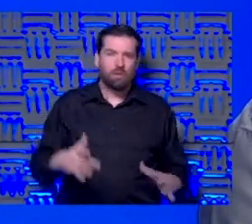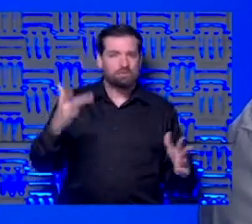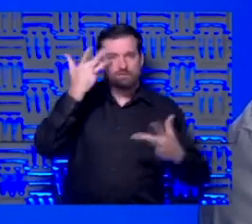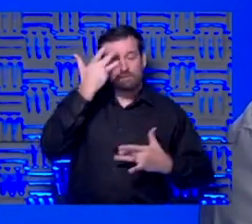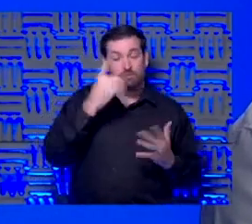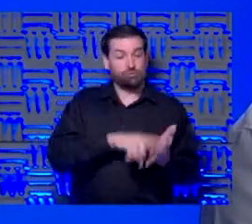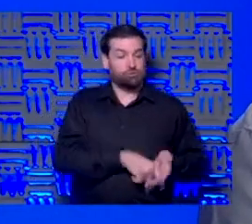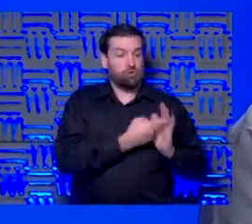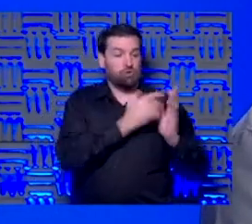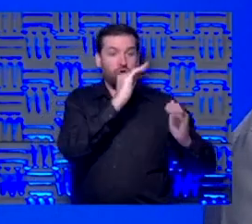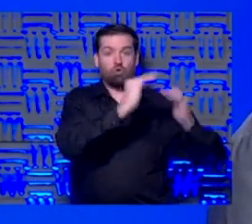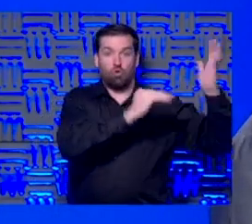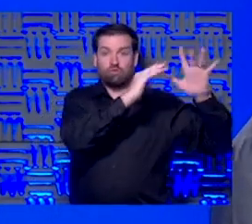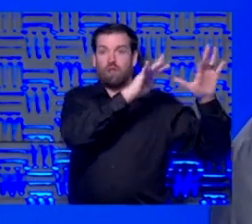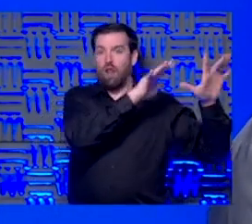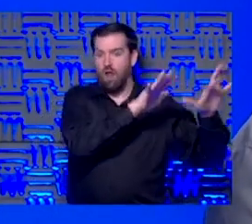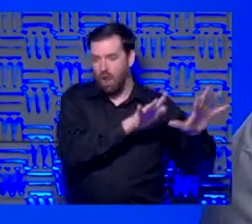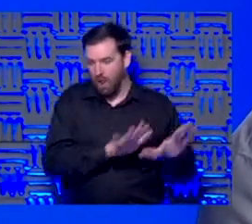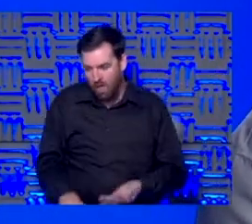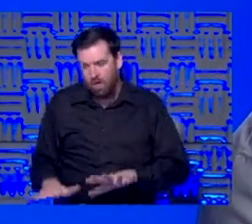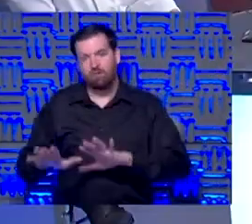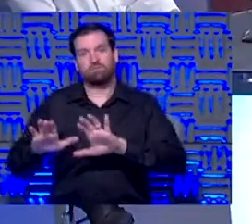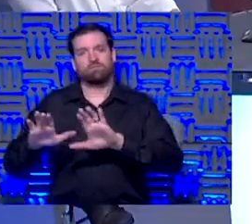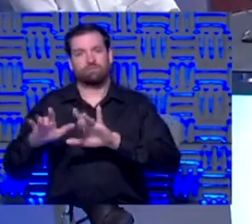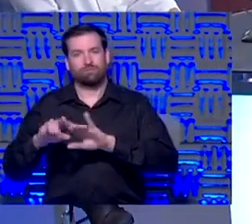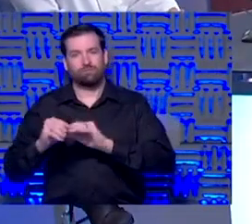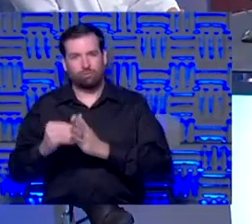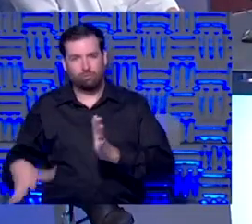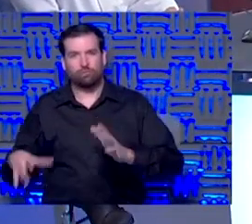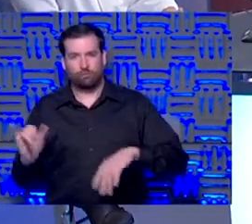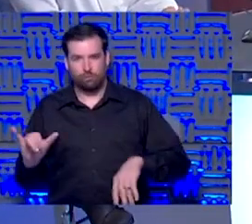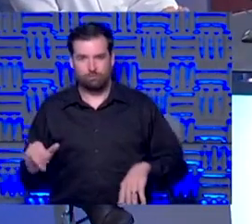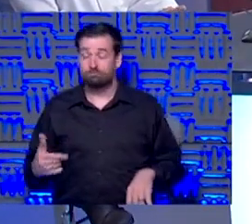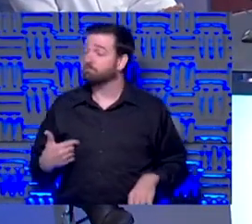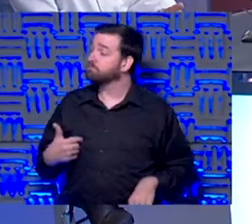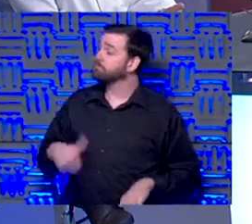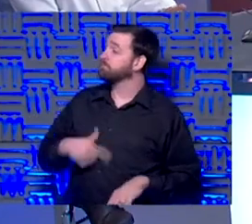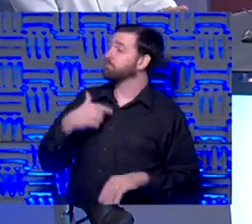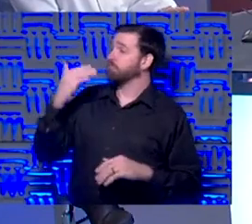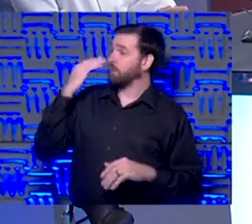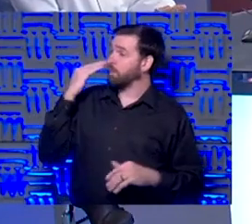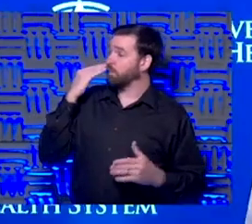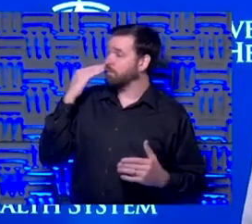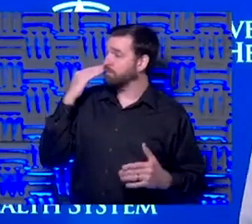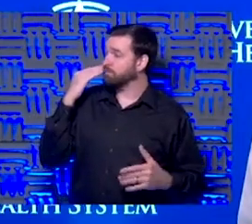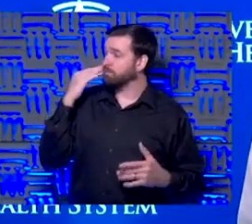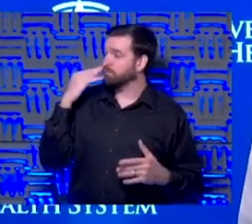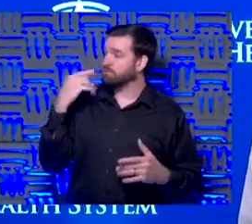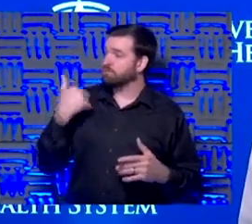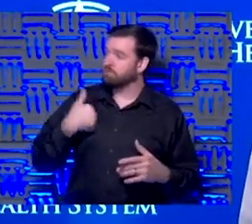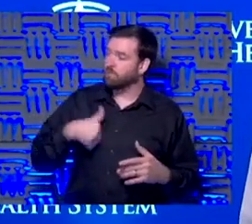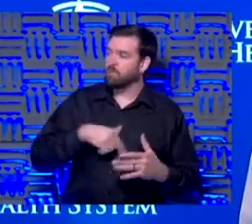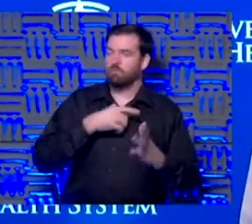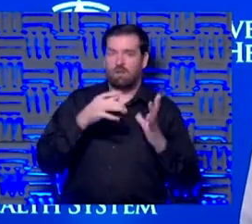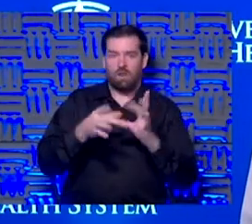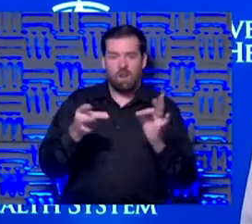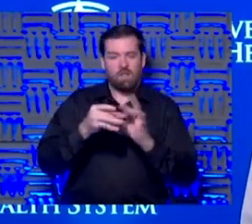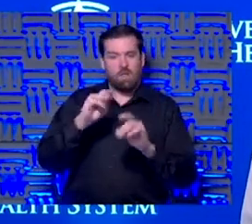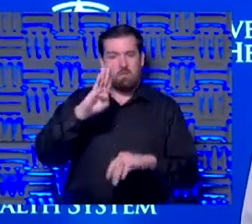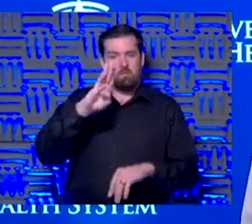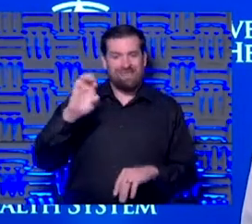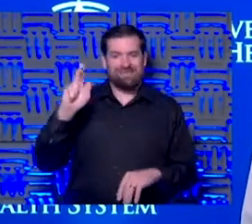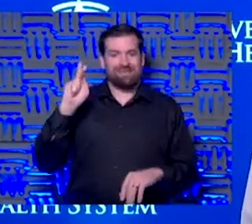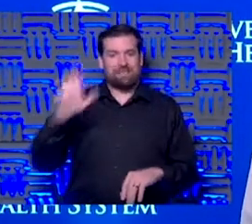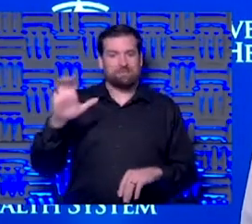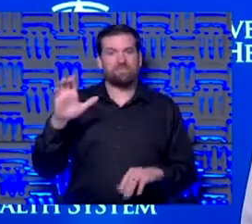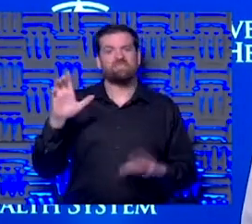with the adults and then can filter down to the classrooms as well. You know, here's what we know. We've been saying BKC, and